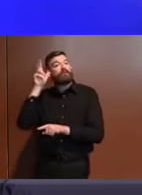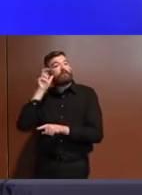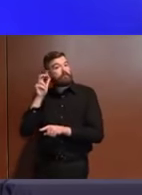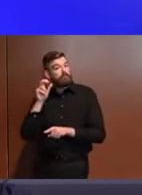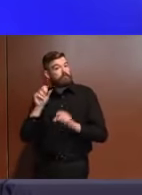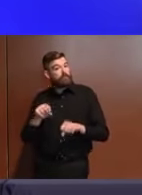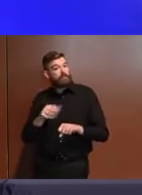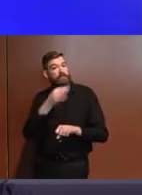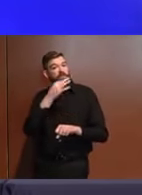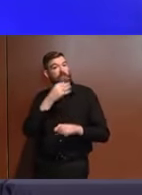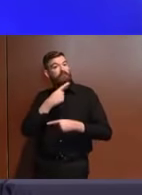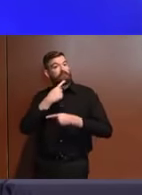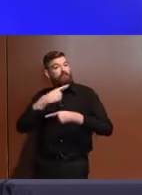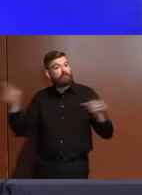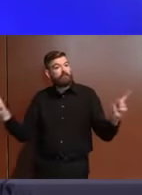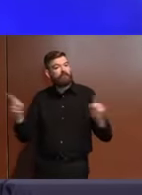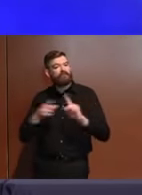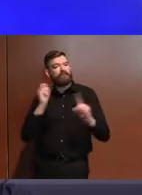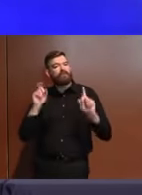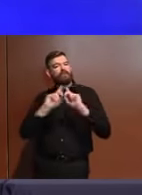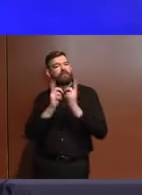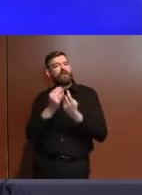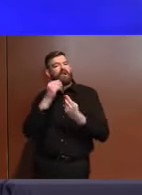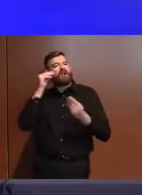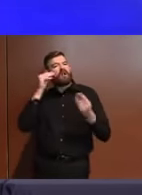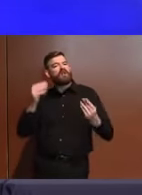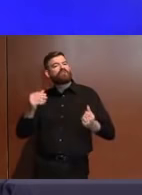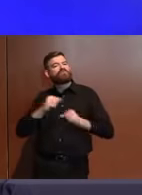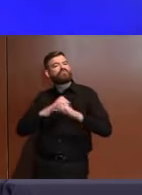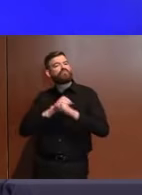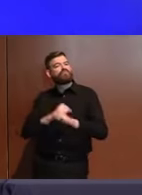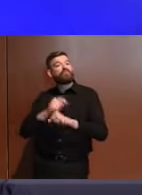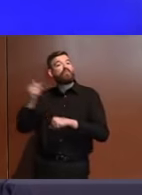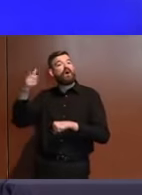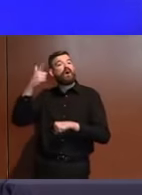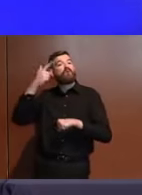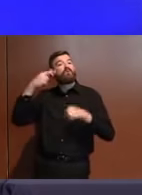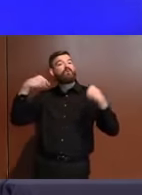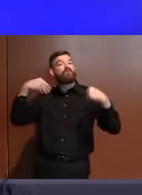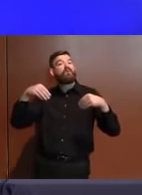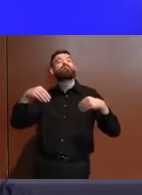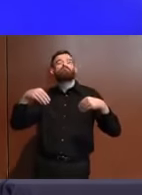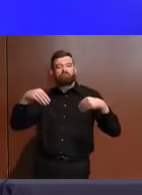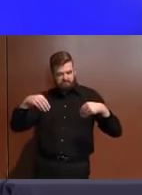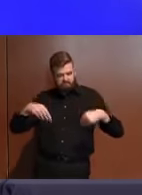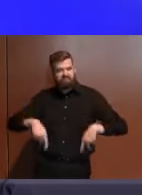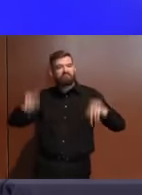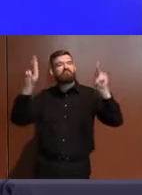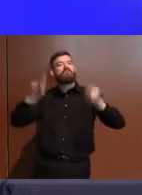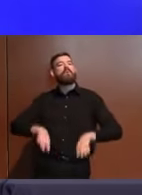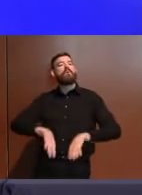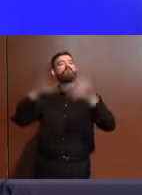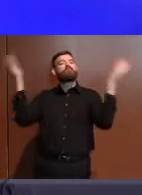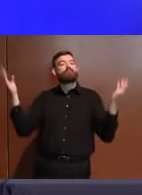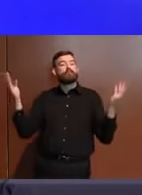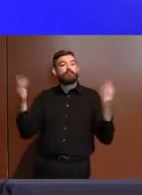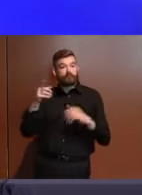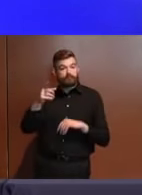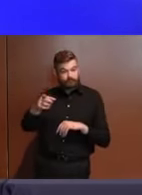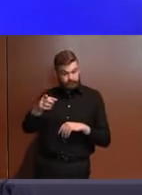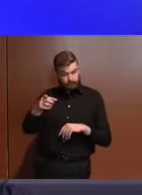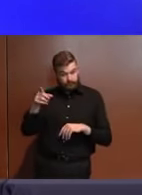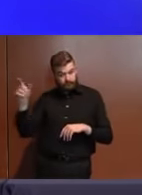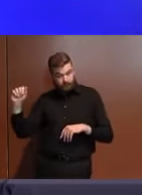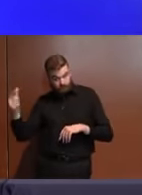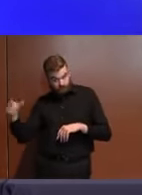from the Department of Homeland Security labeling gun stores and manufacturers as essential businesses. Are you and the Attorney General going to be